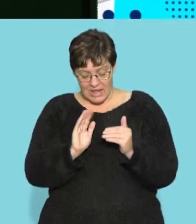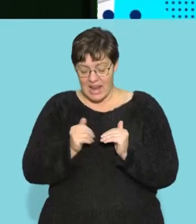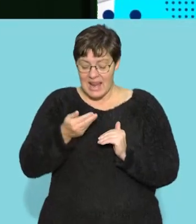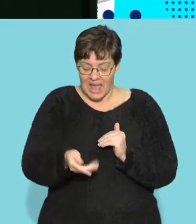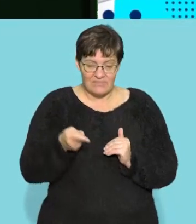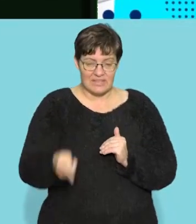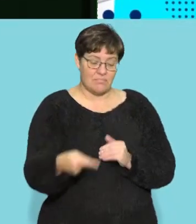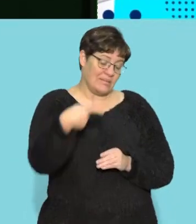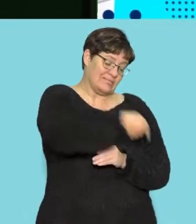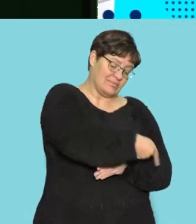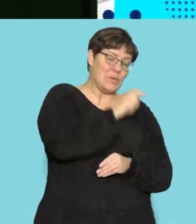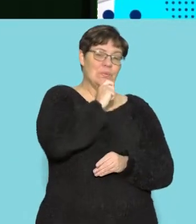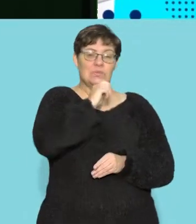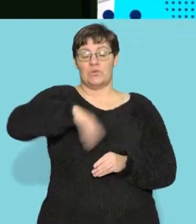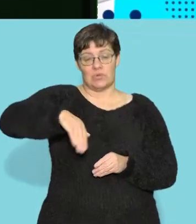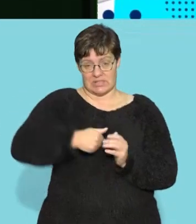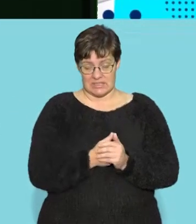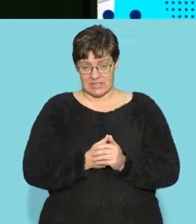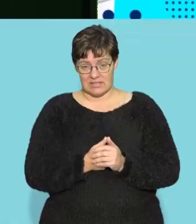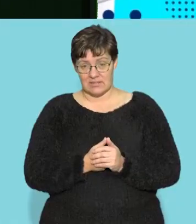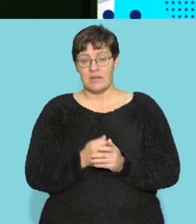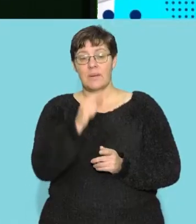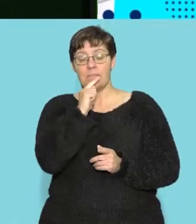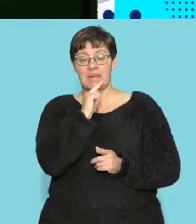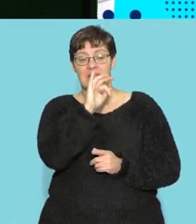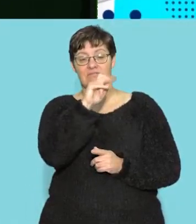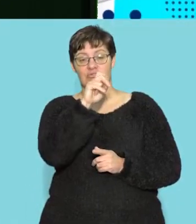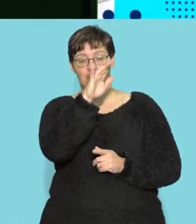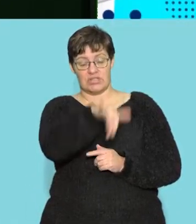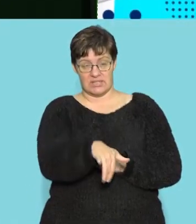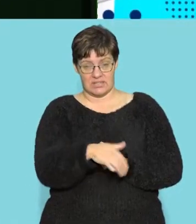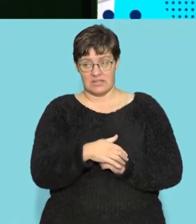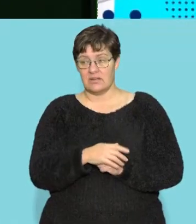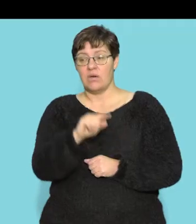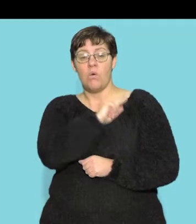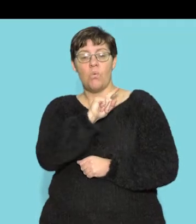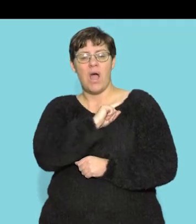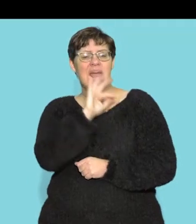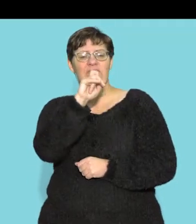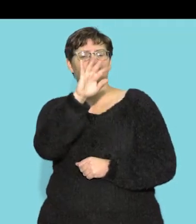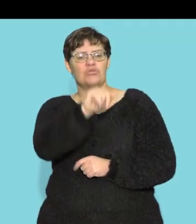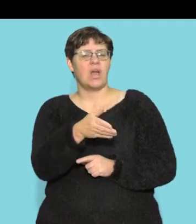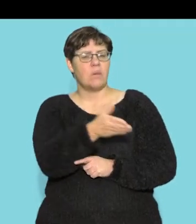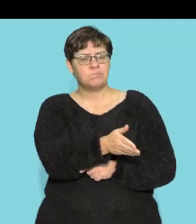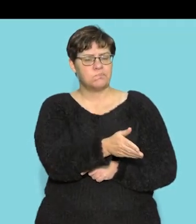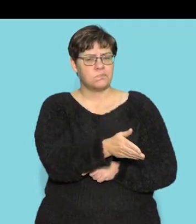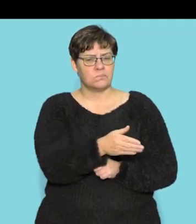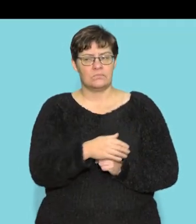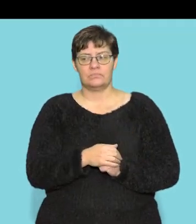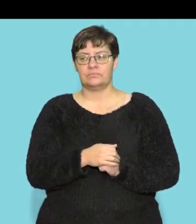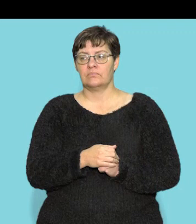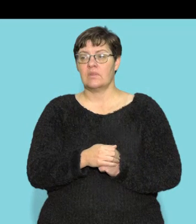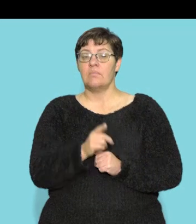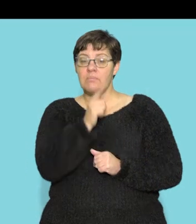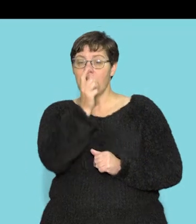been utilized, and that falls under inventory. And the reason it falls under inventory is because it tells you,